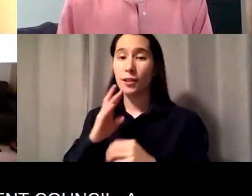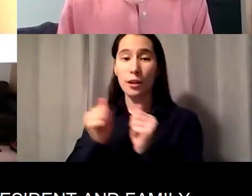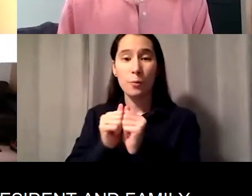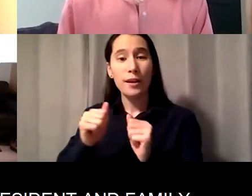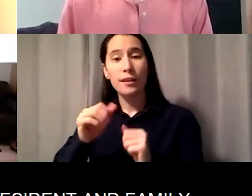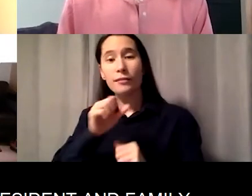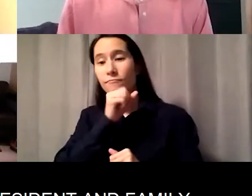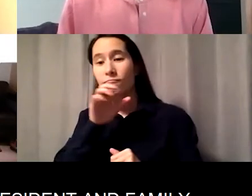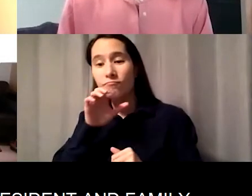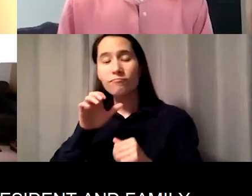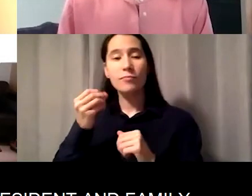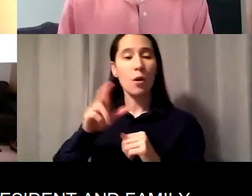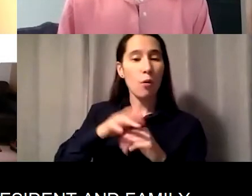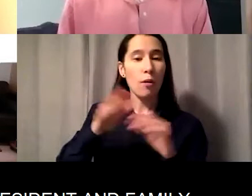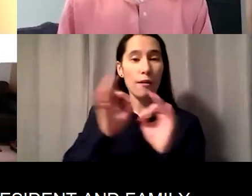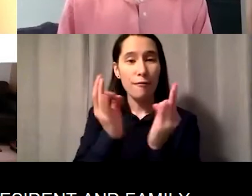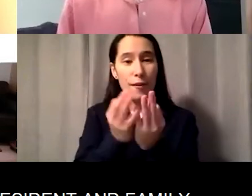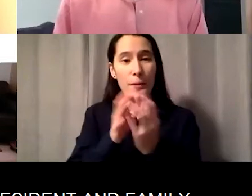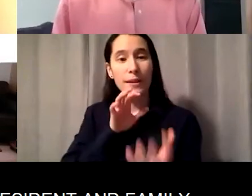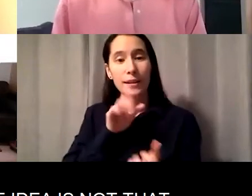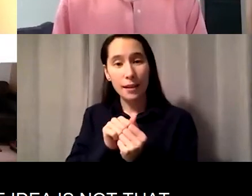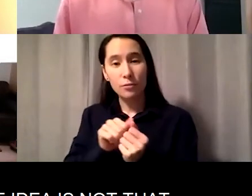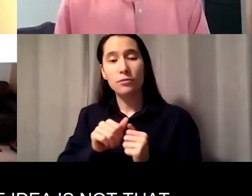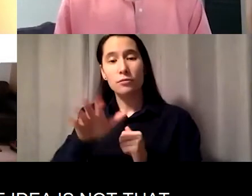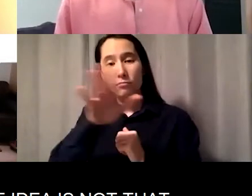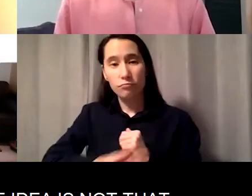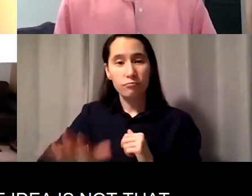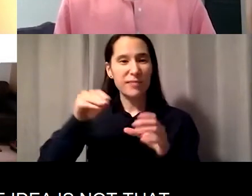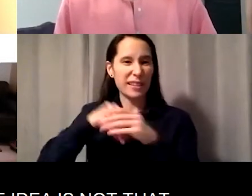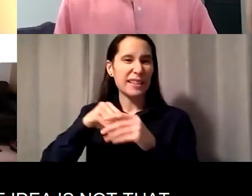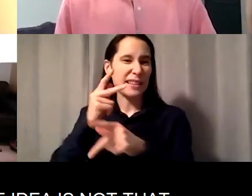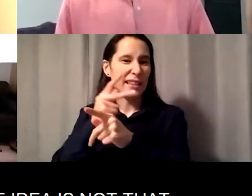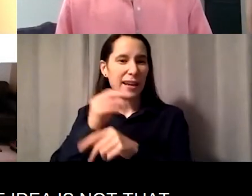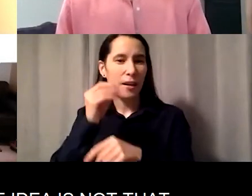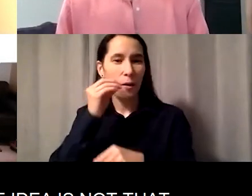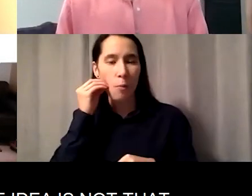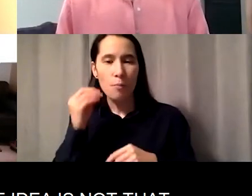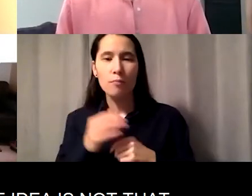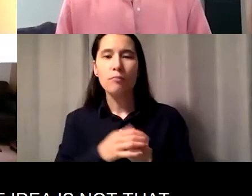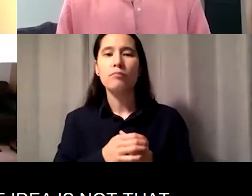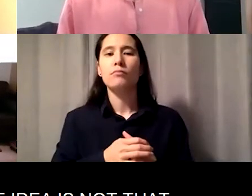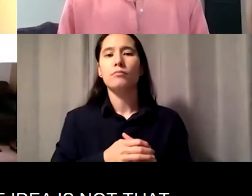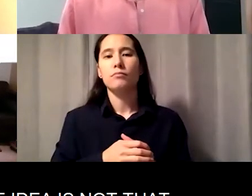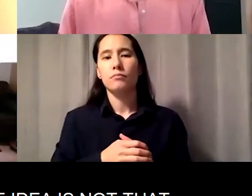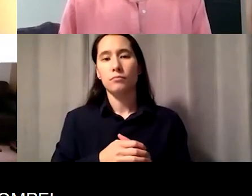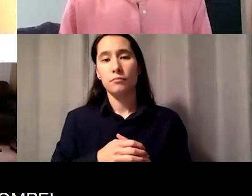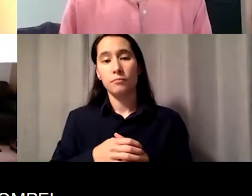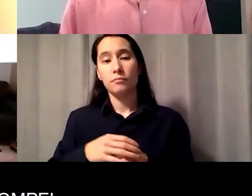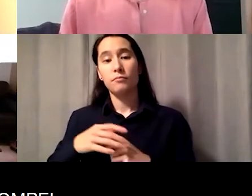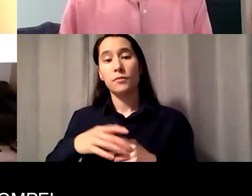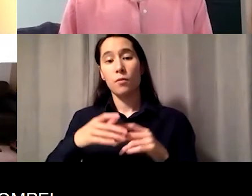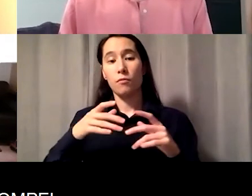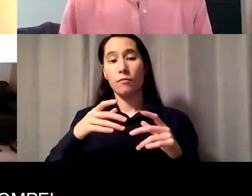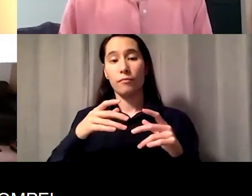are together, resident and family councils in the same care home. And the idea is not that they have authority to